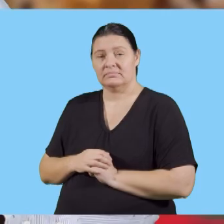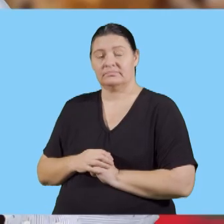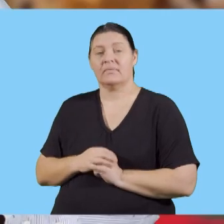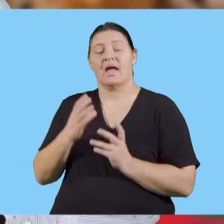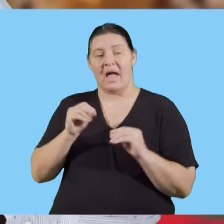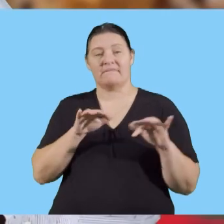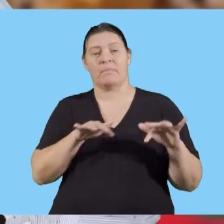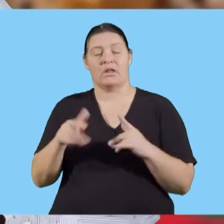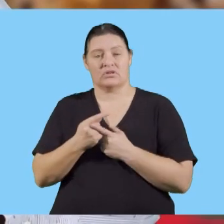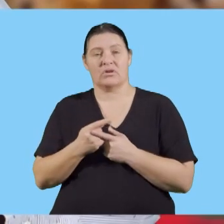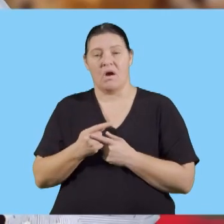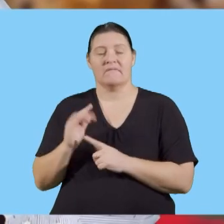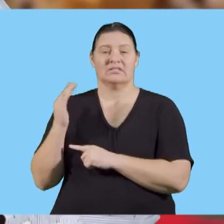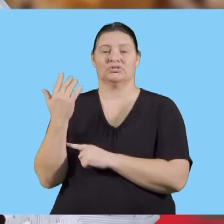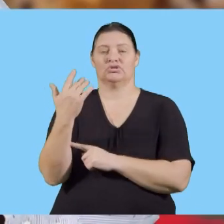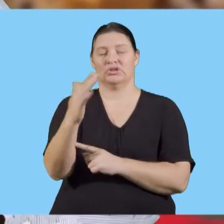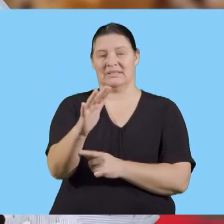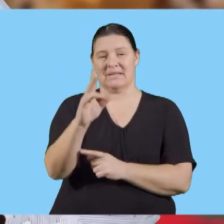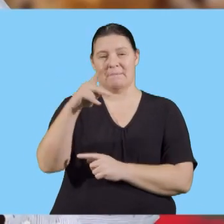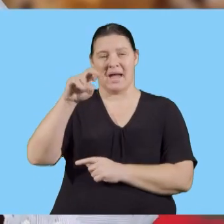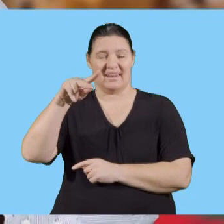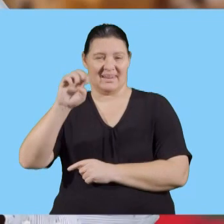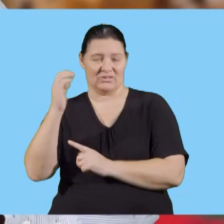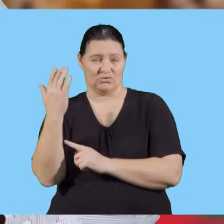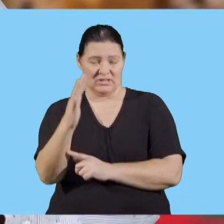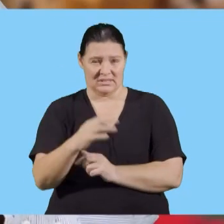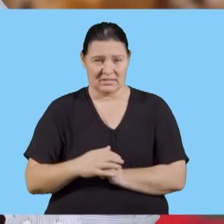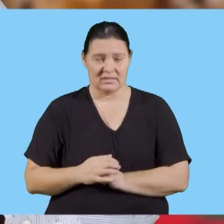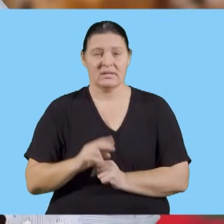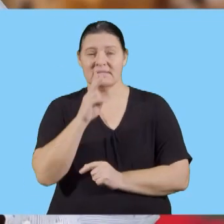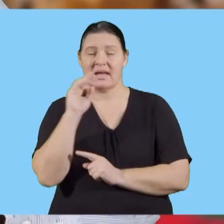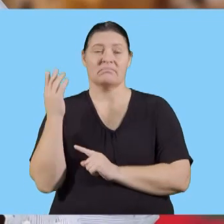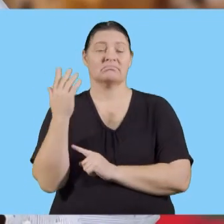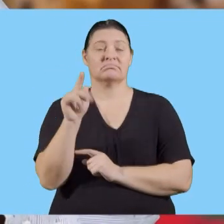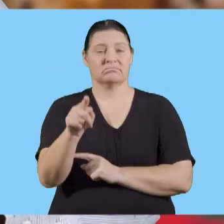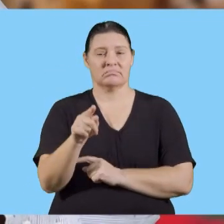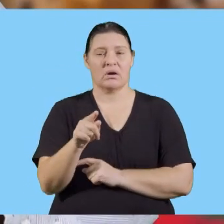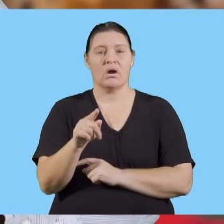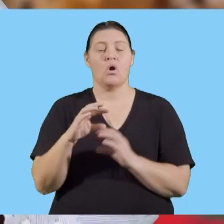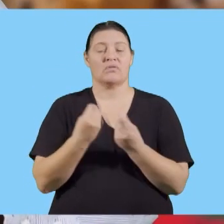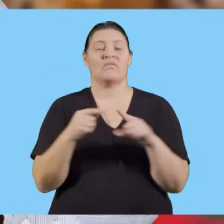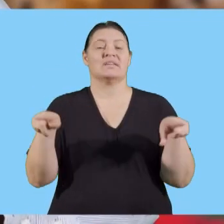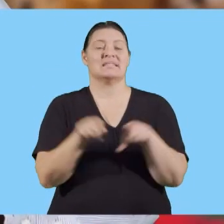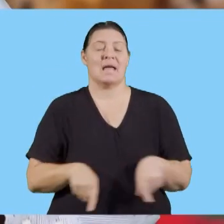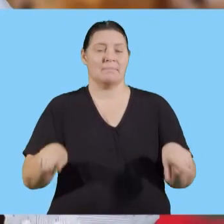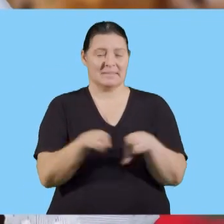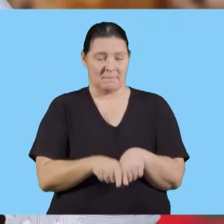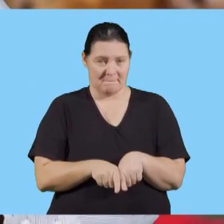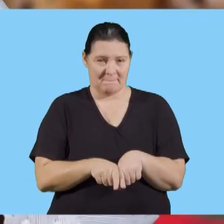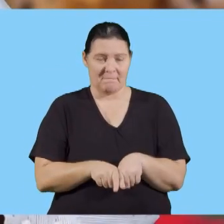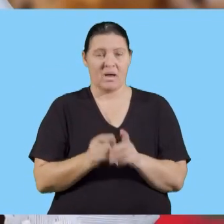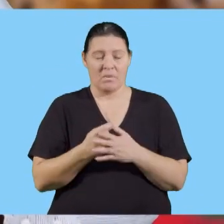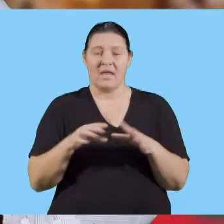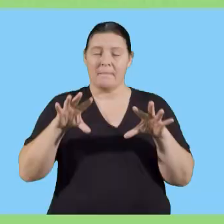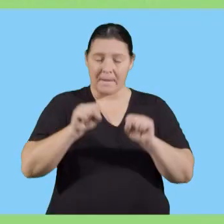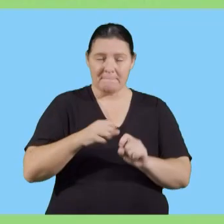a population are organisms of the same species that are found in the same area and are able to breed with one another. So as you can see